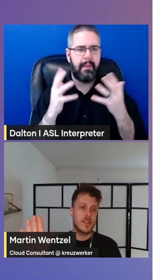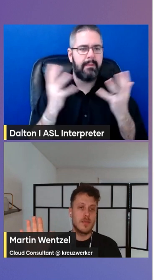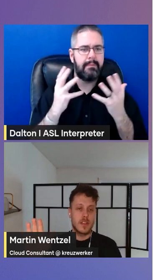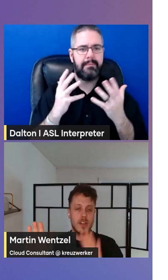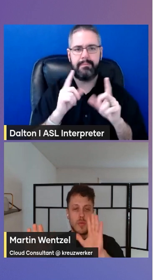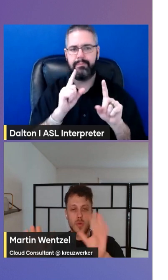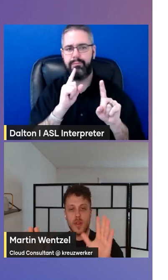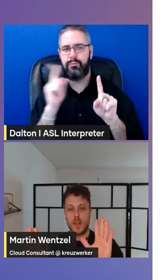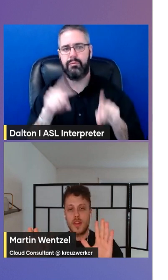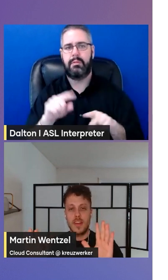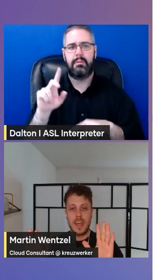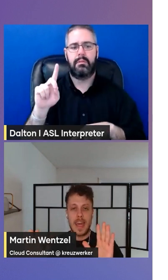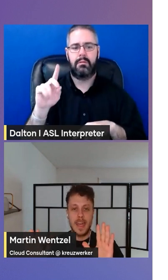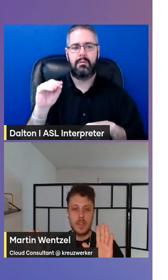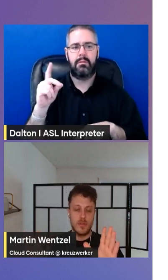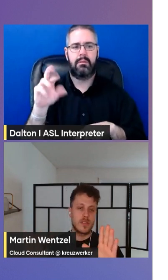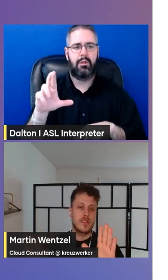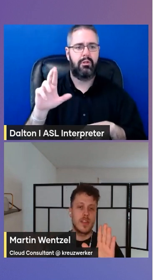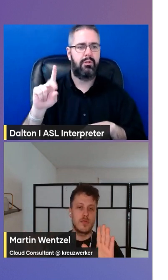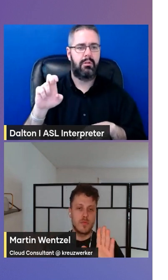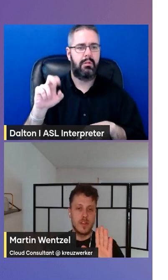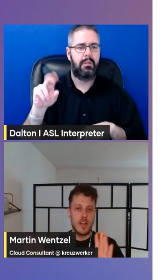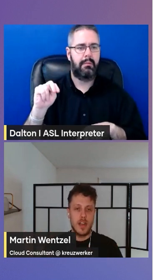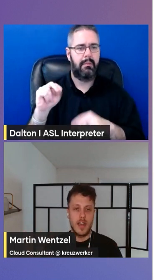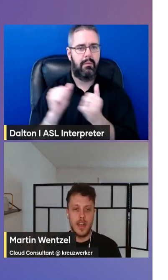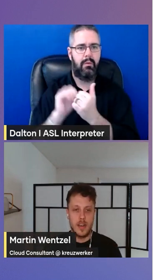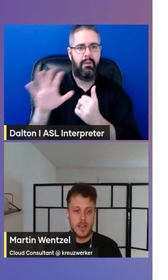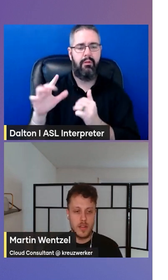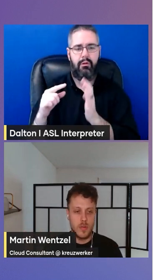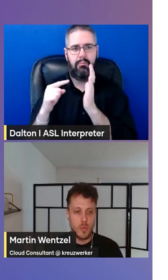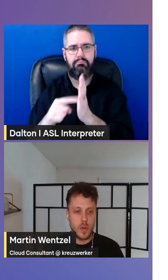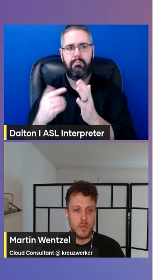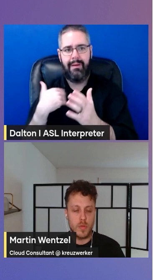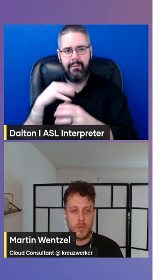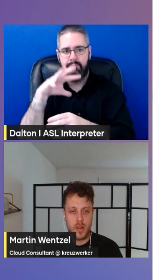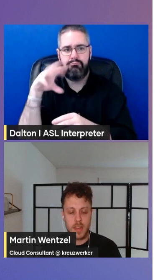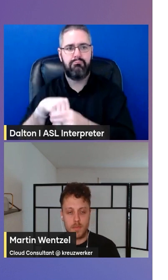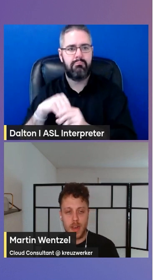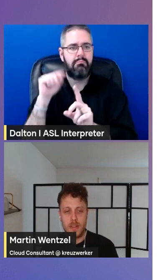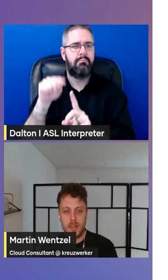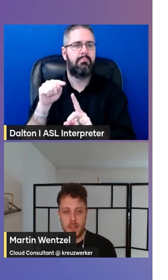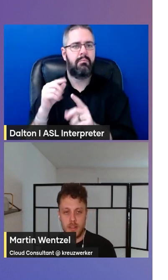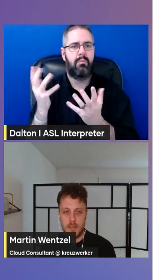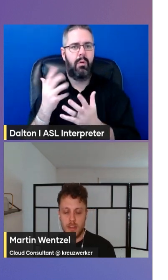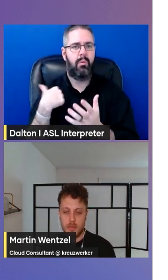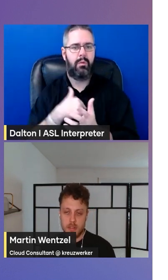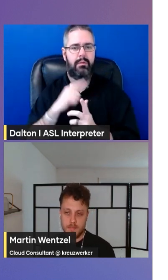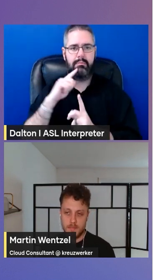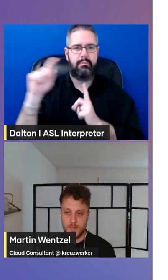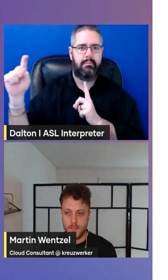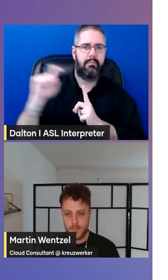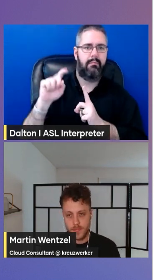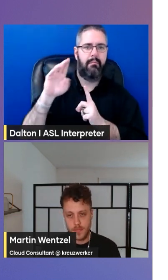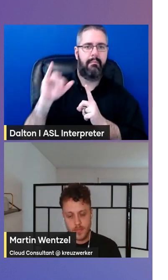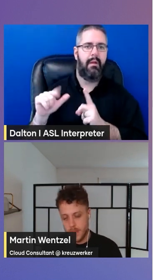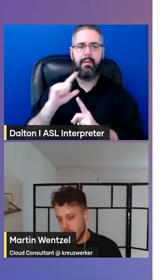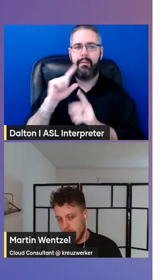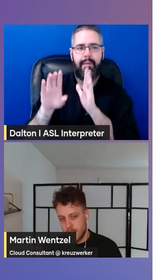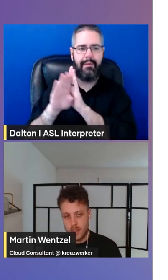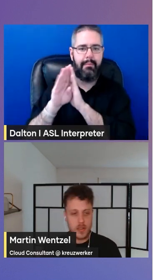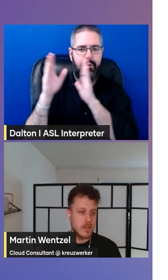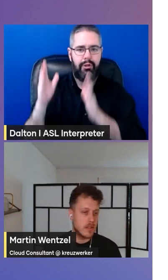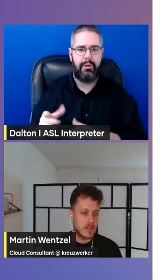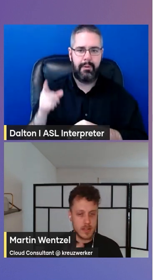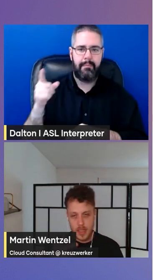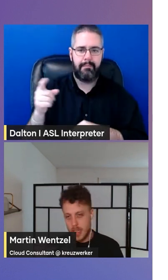of the Docker daemon with the attributes we were given by the developer.